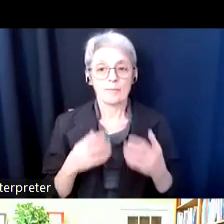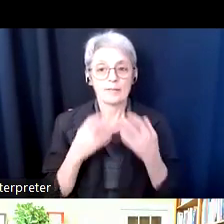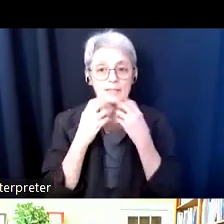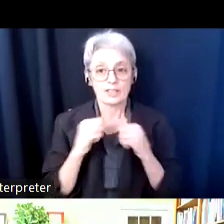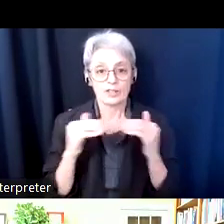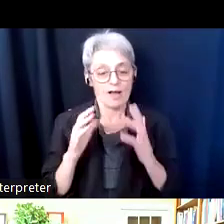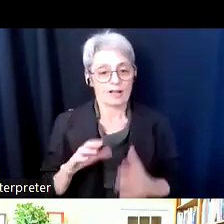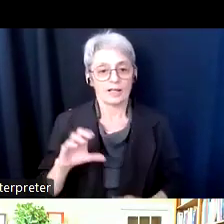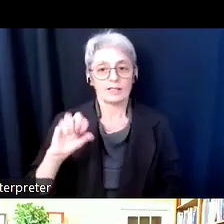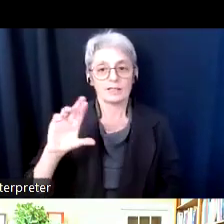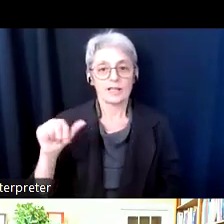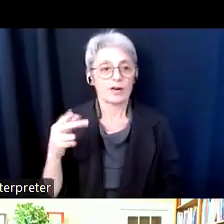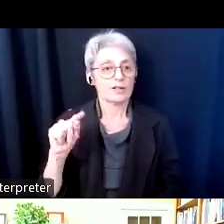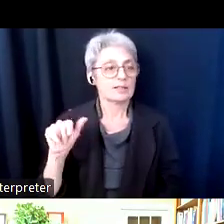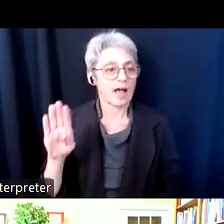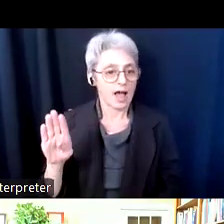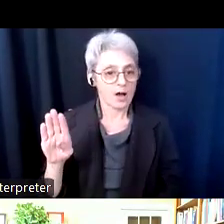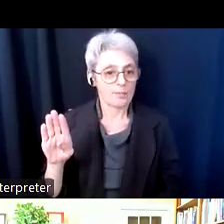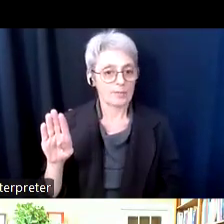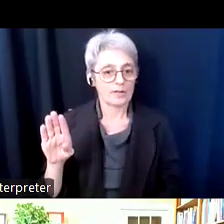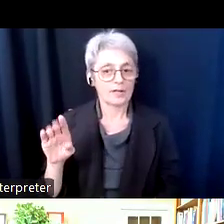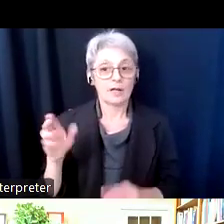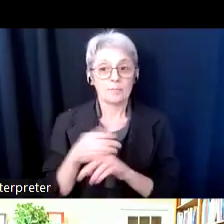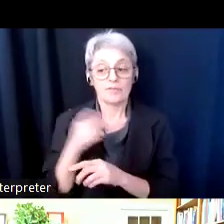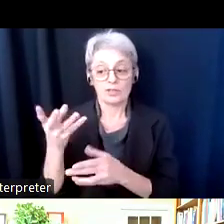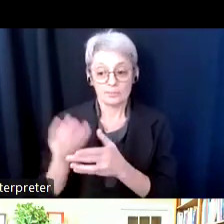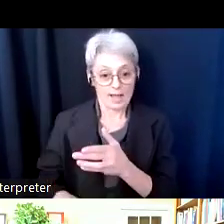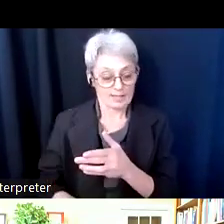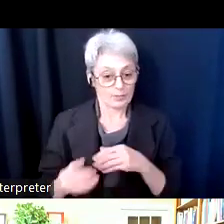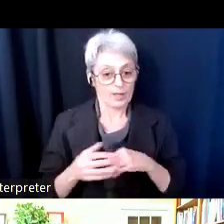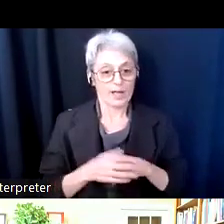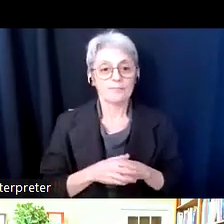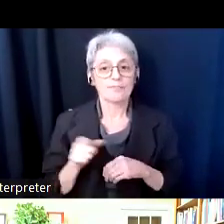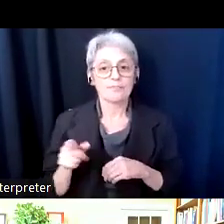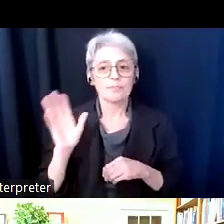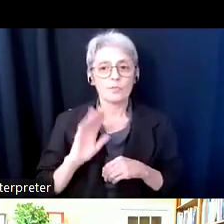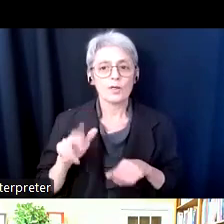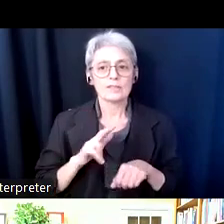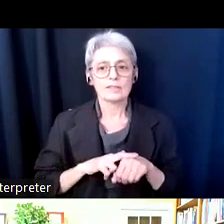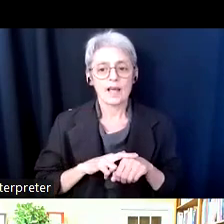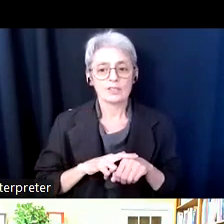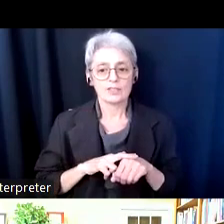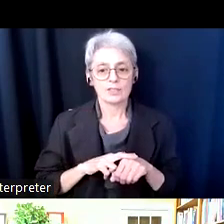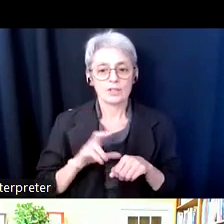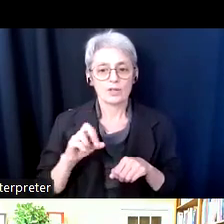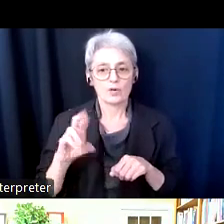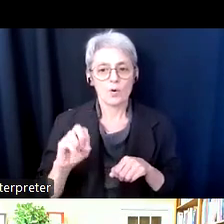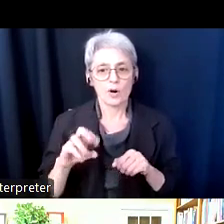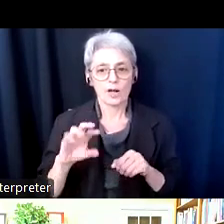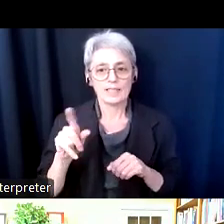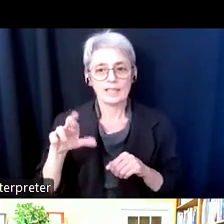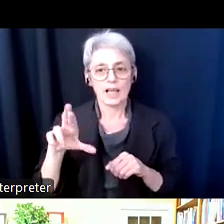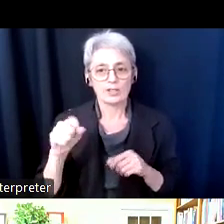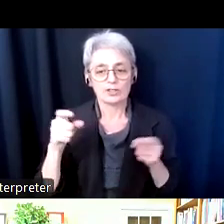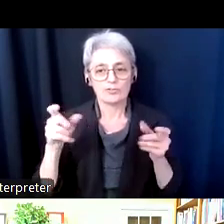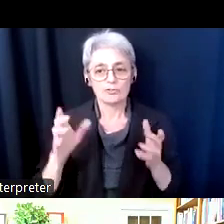Taub. Sarah, before she passed away, was the National Core Indicators Director until